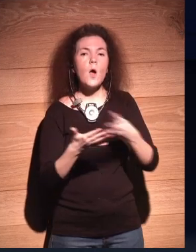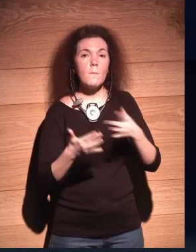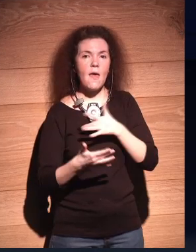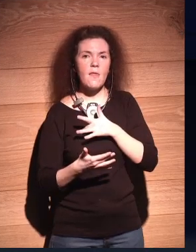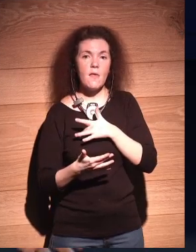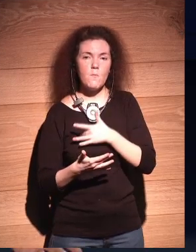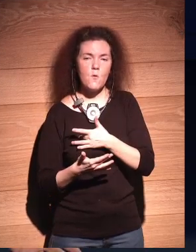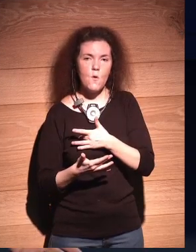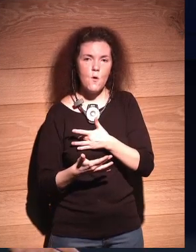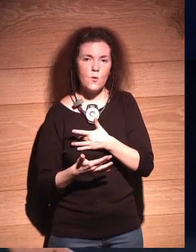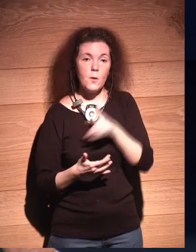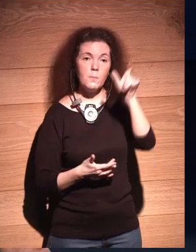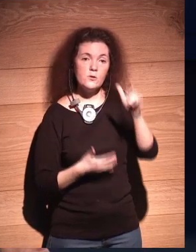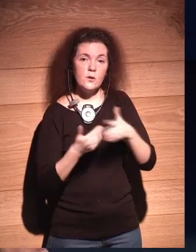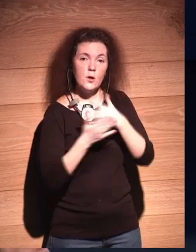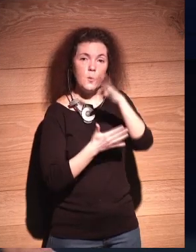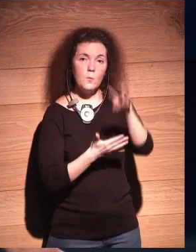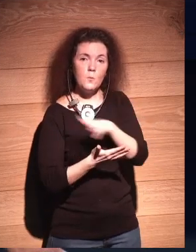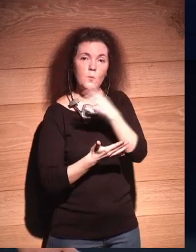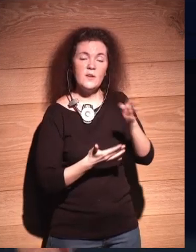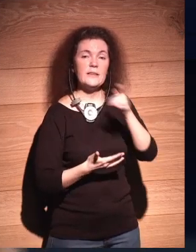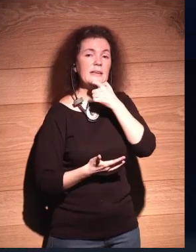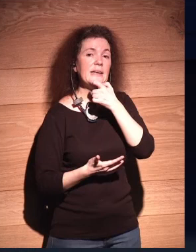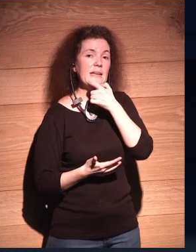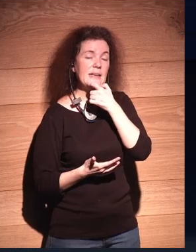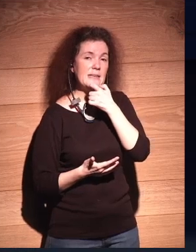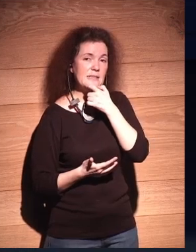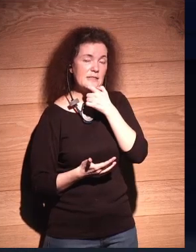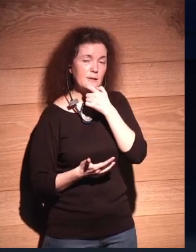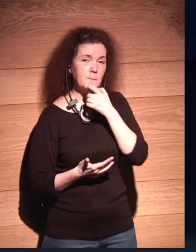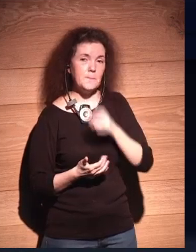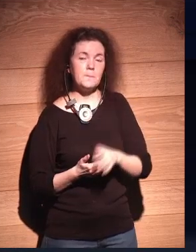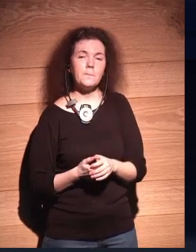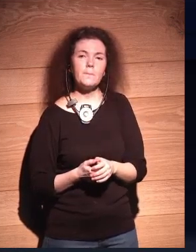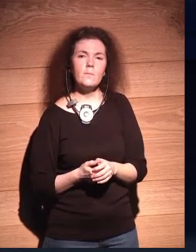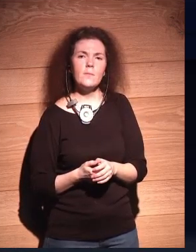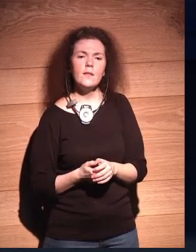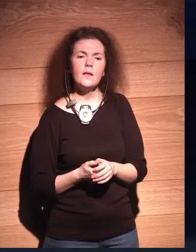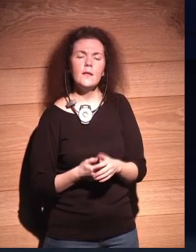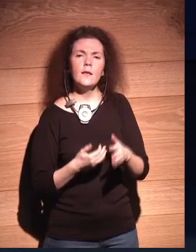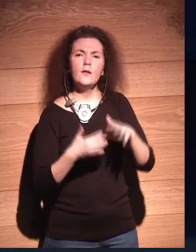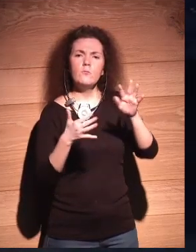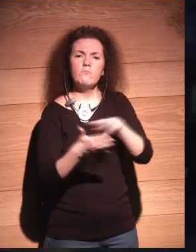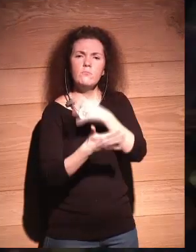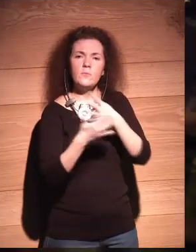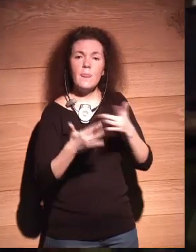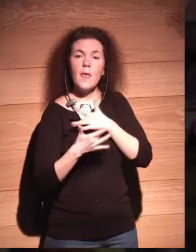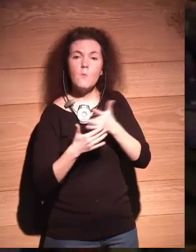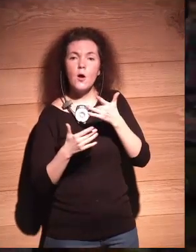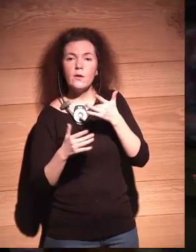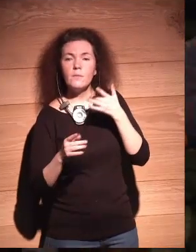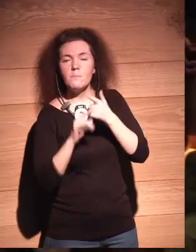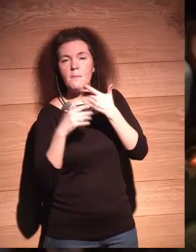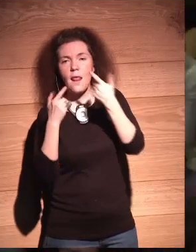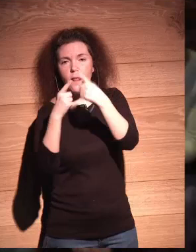he was writing a poem, a song to music. And so he wrote the line